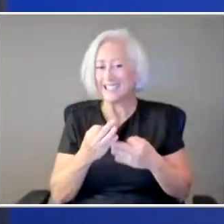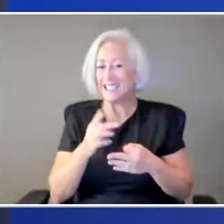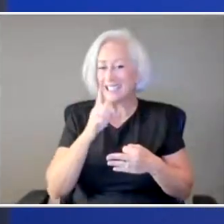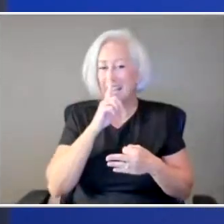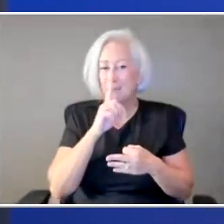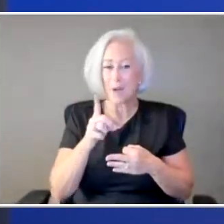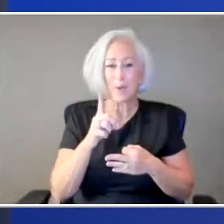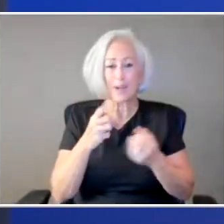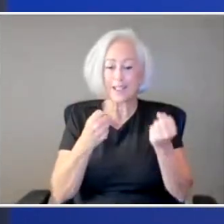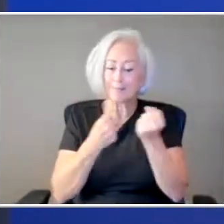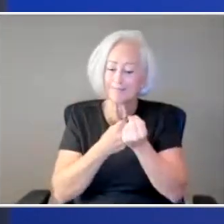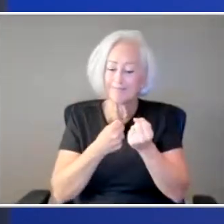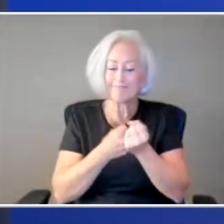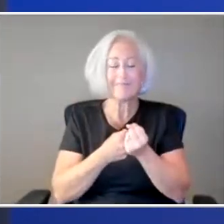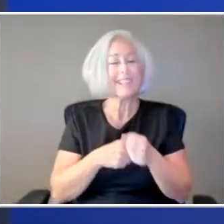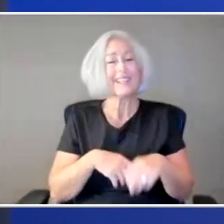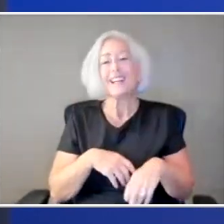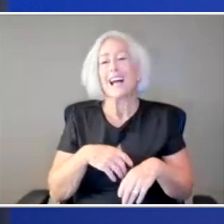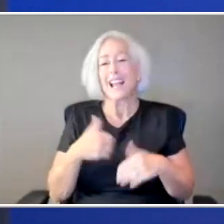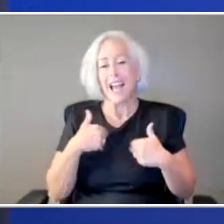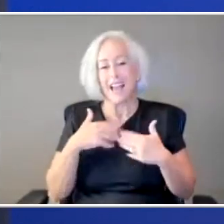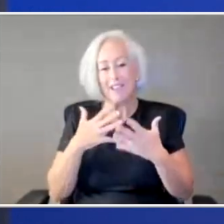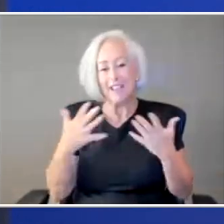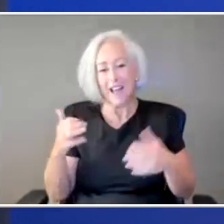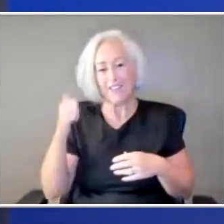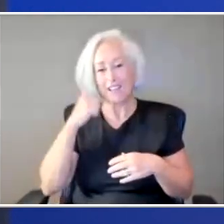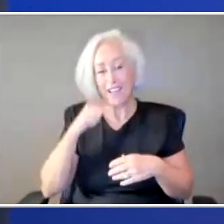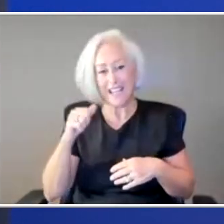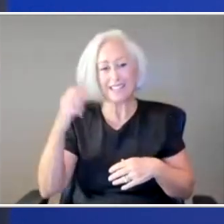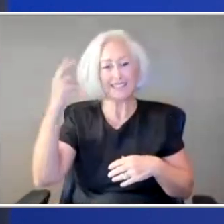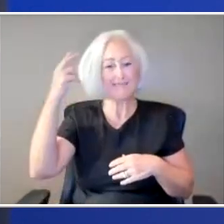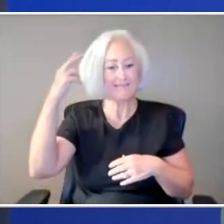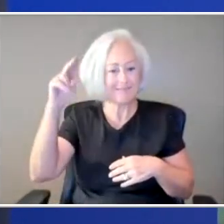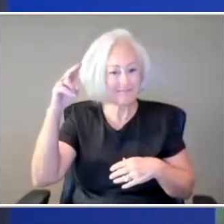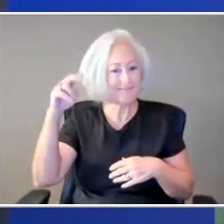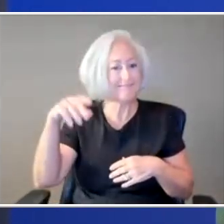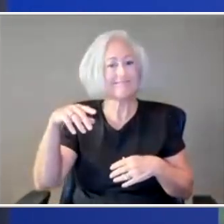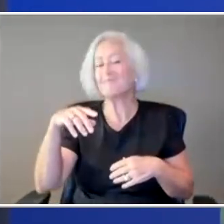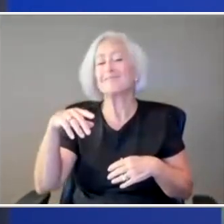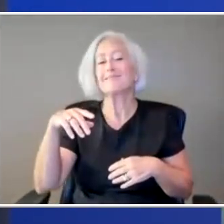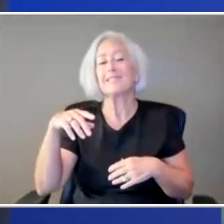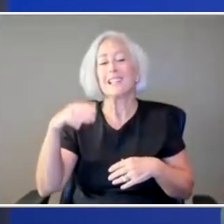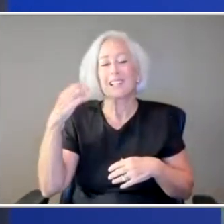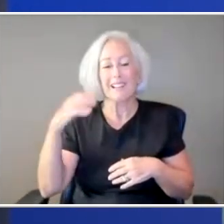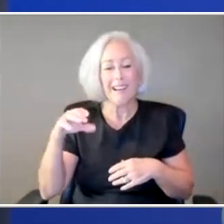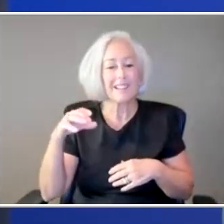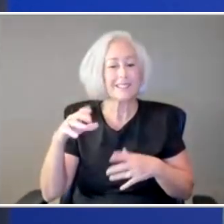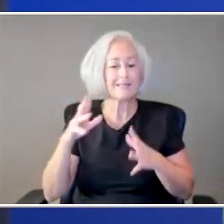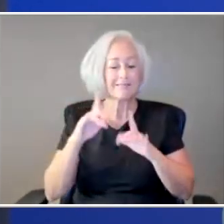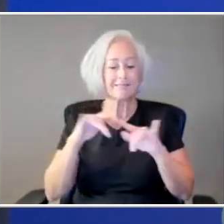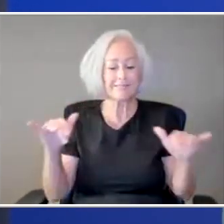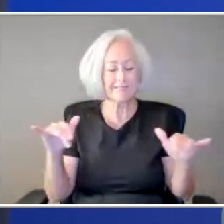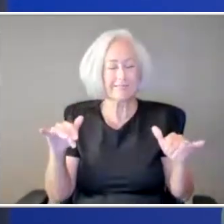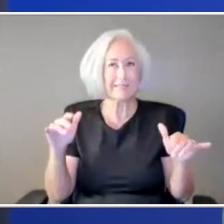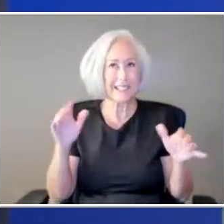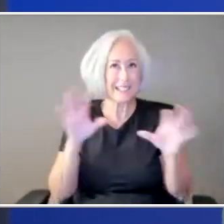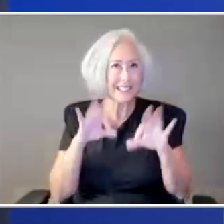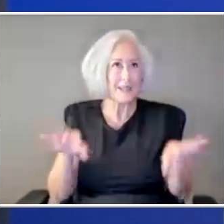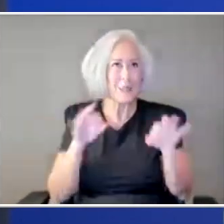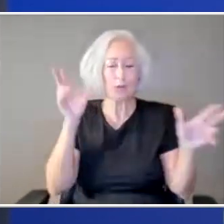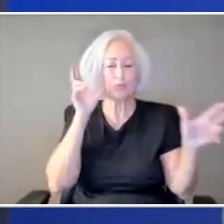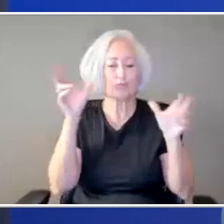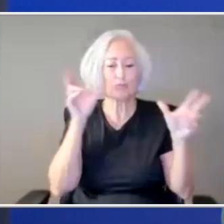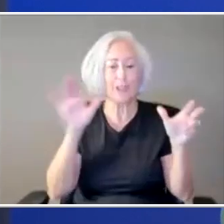and nephew and some great nephews, that it's so important to hear their voices, and it just makes your day. And